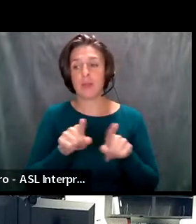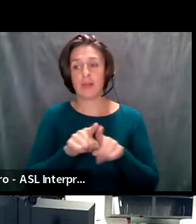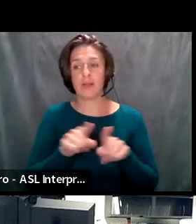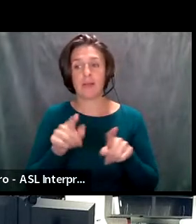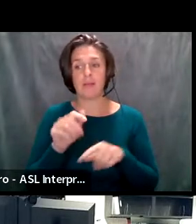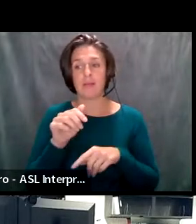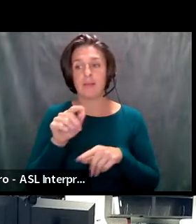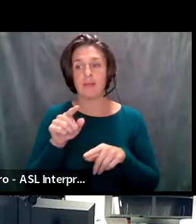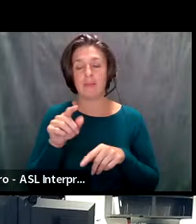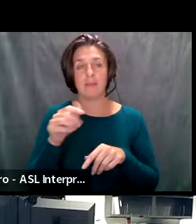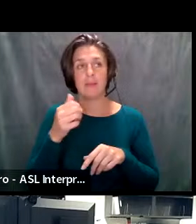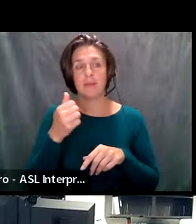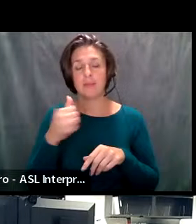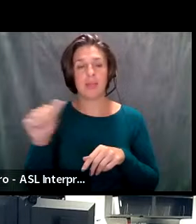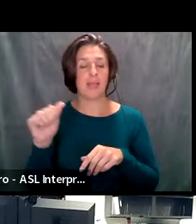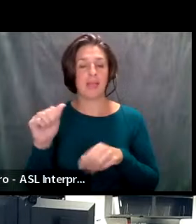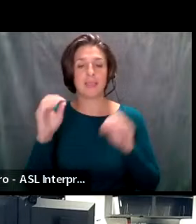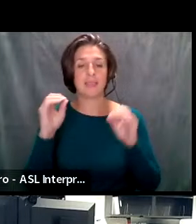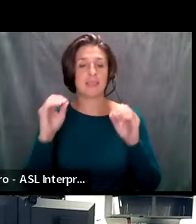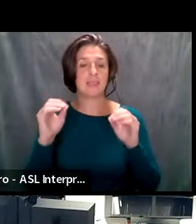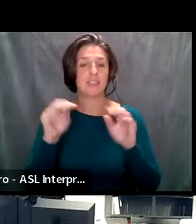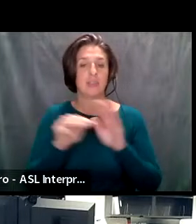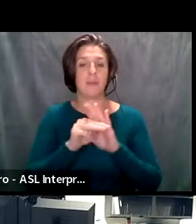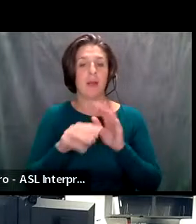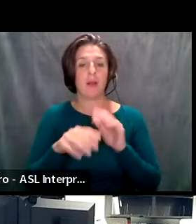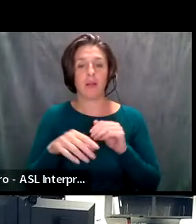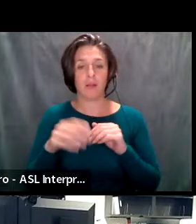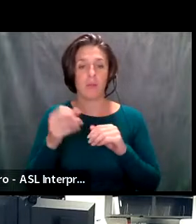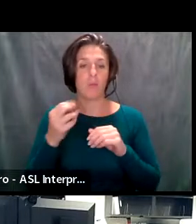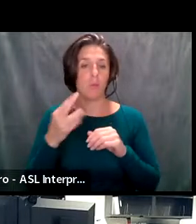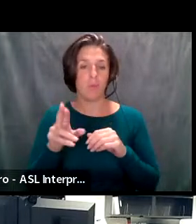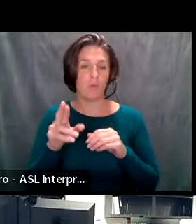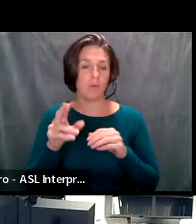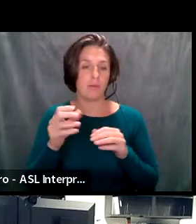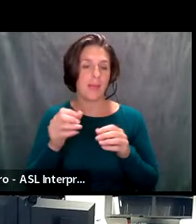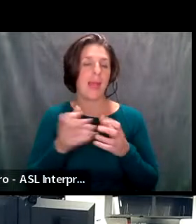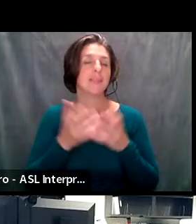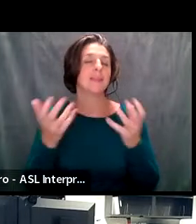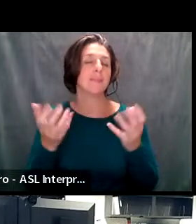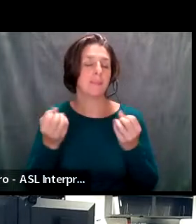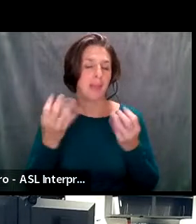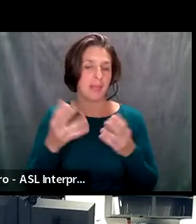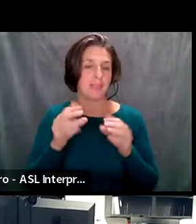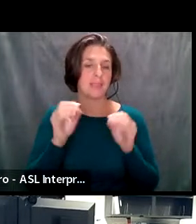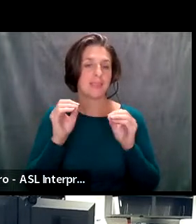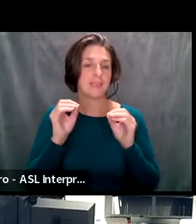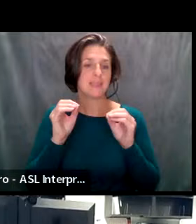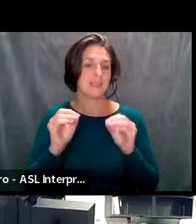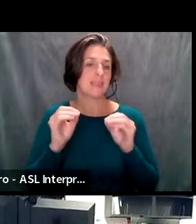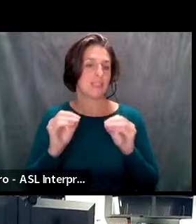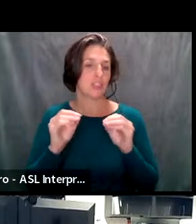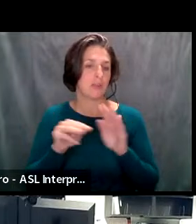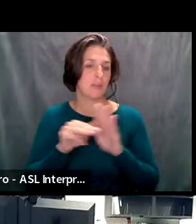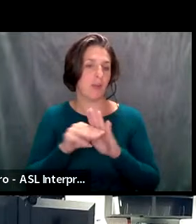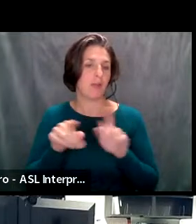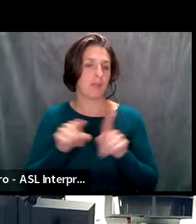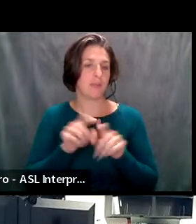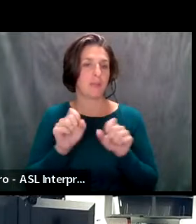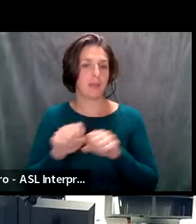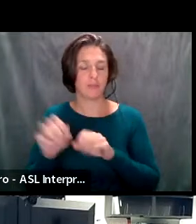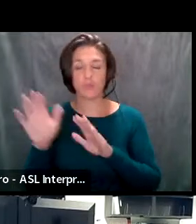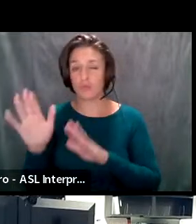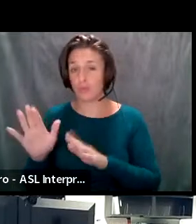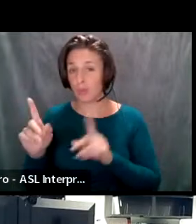any teaching model or as many teaching models as possible. Thank you. It's a great